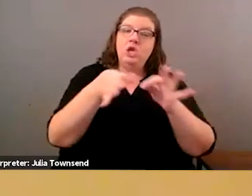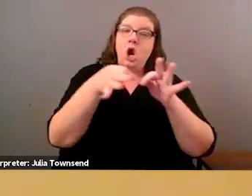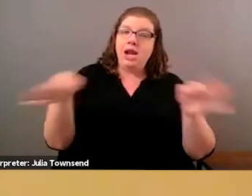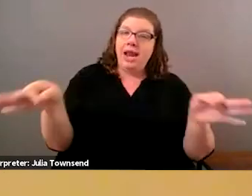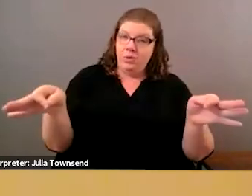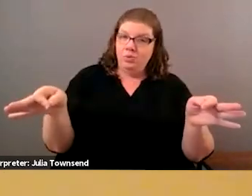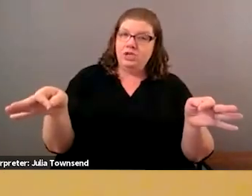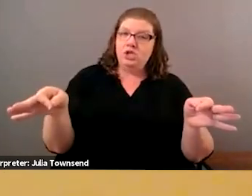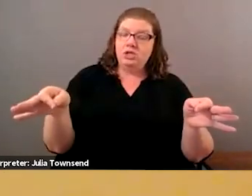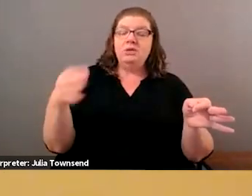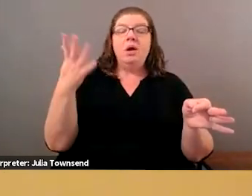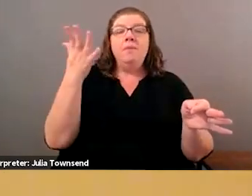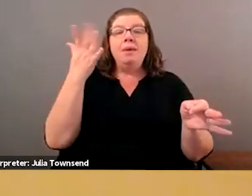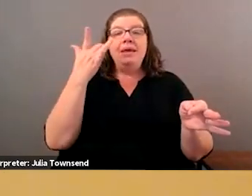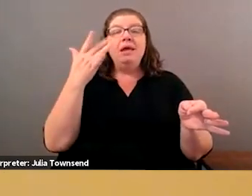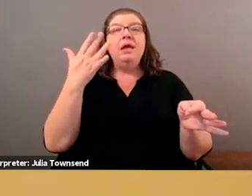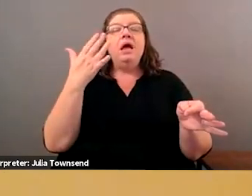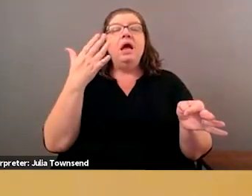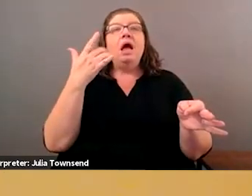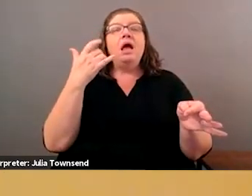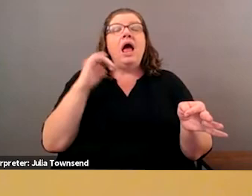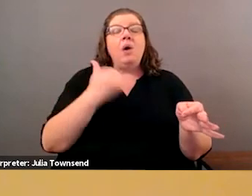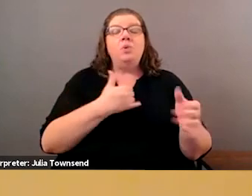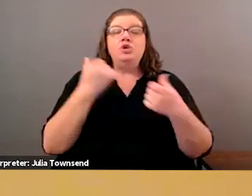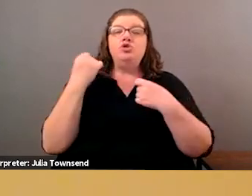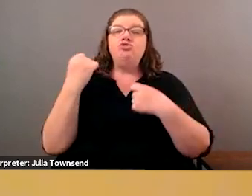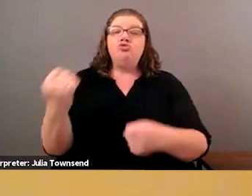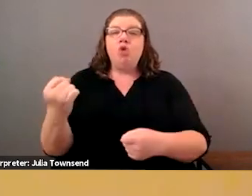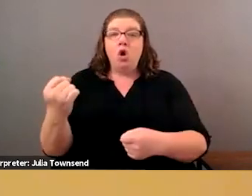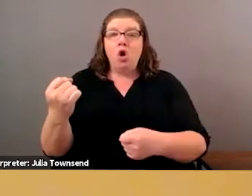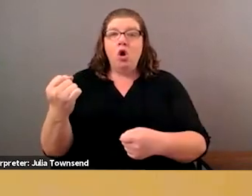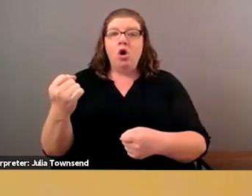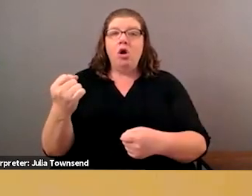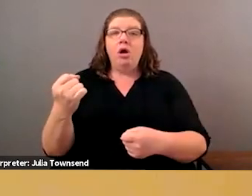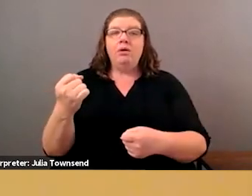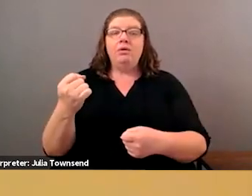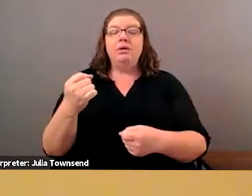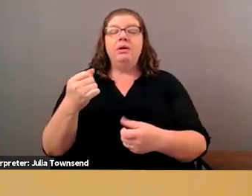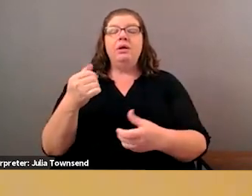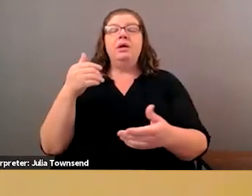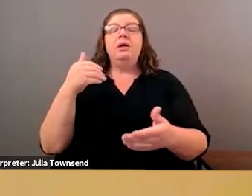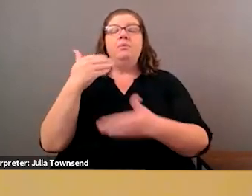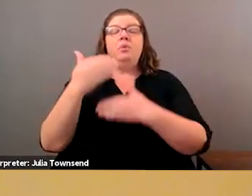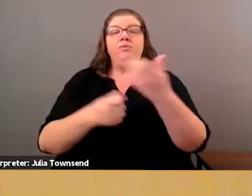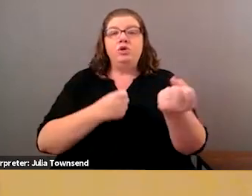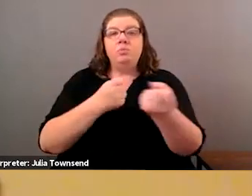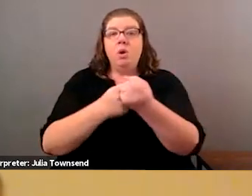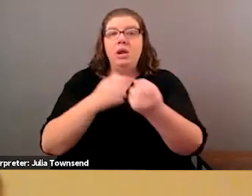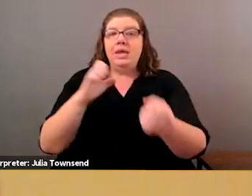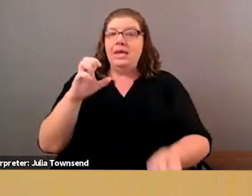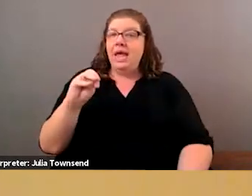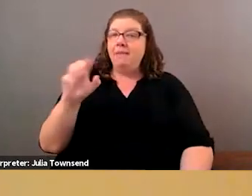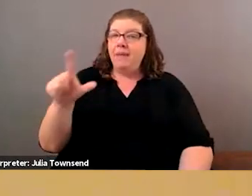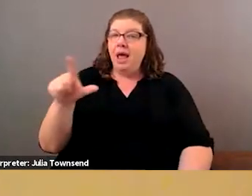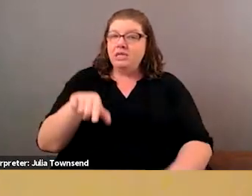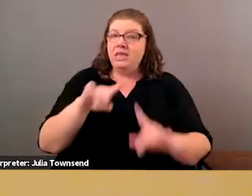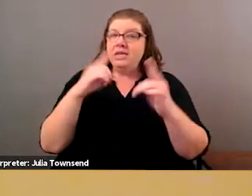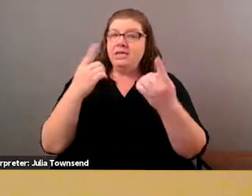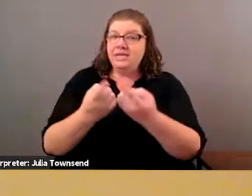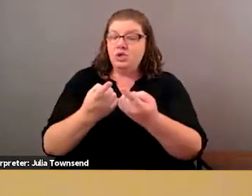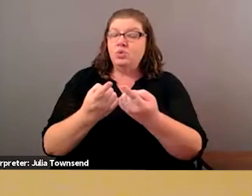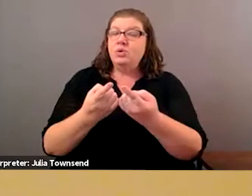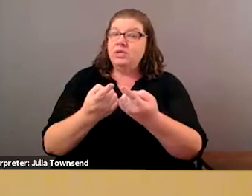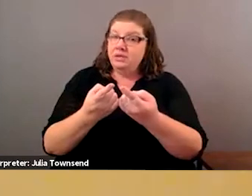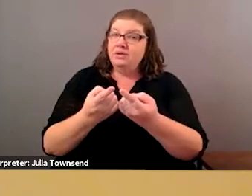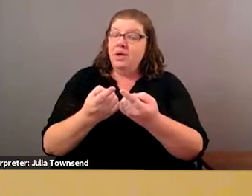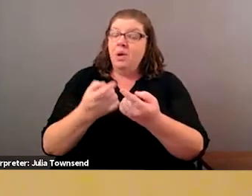think because of our strong move towards supporting EMLs in our district, we have